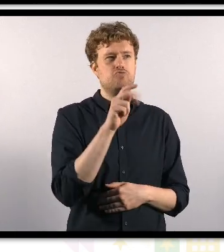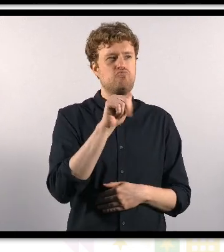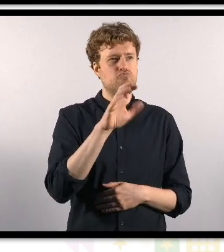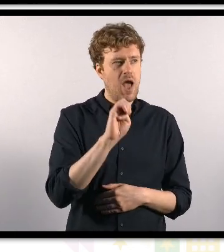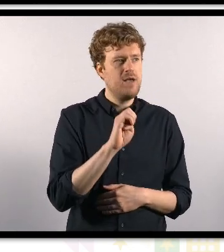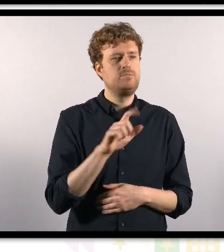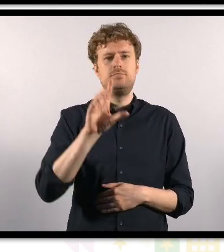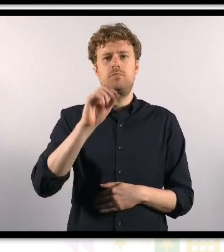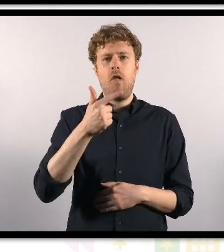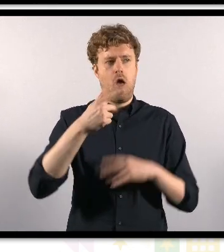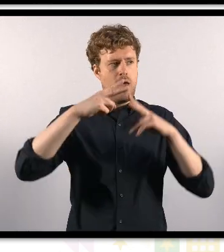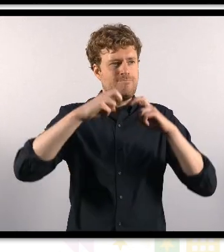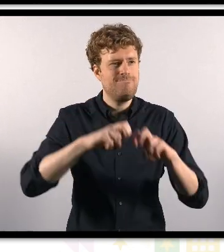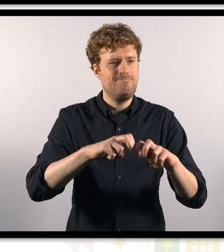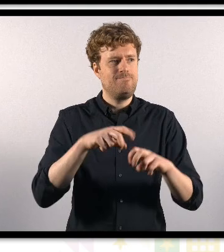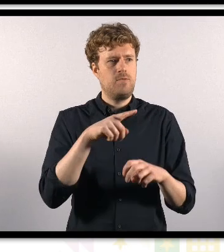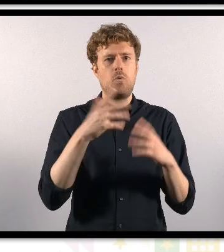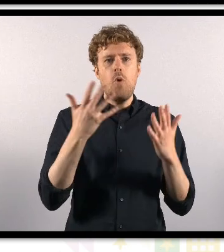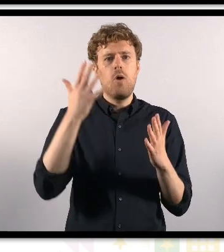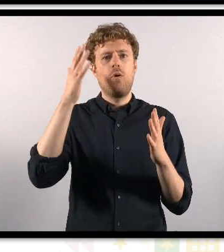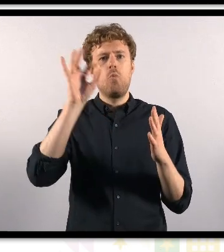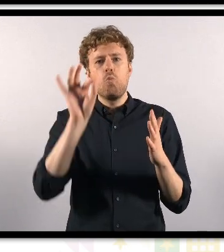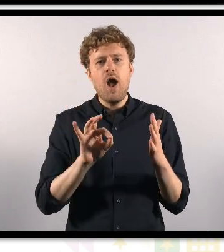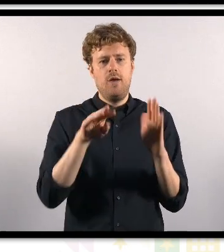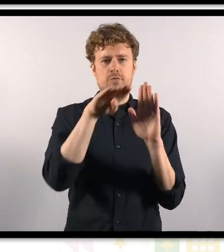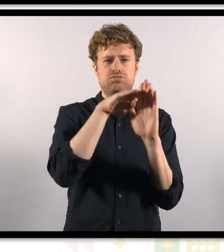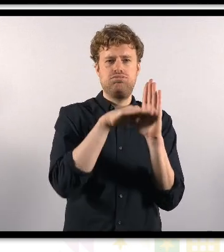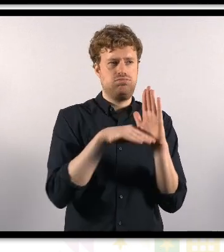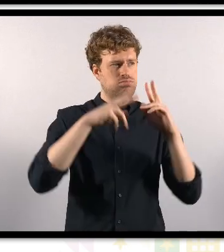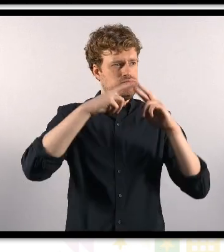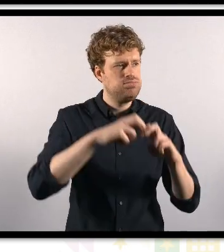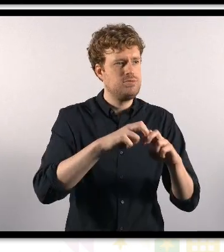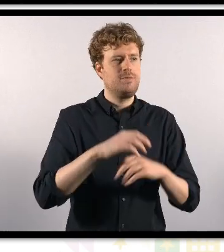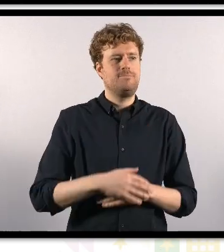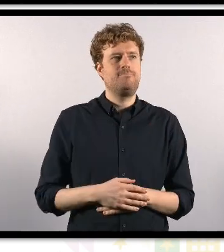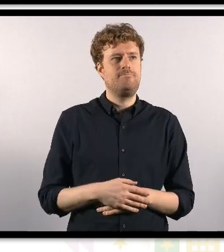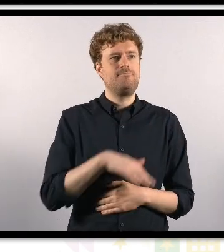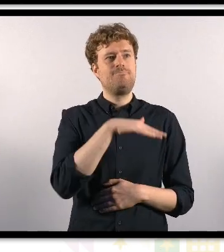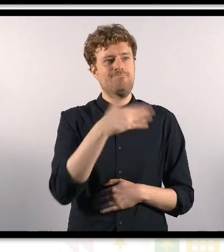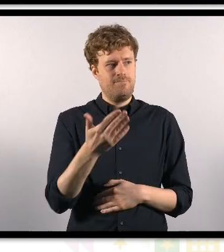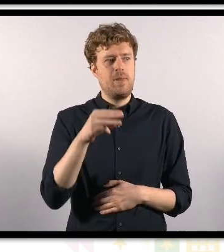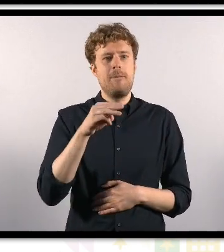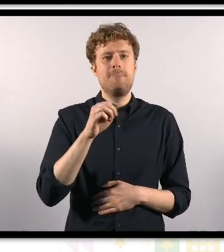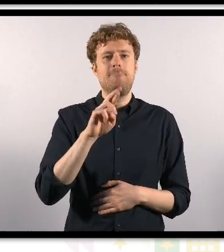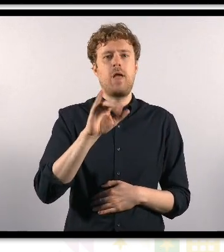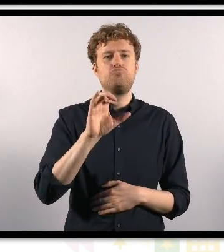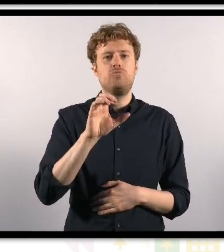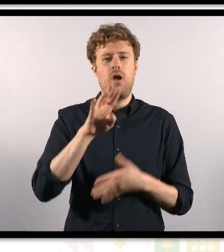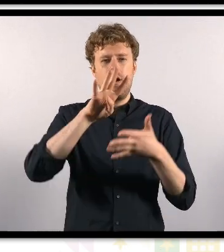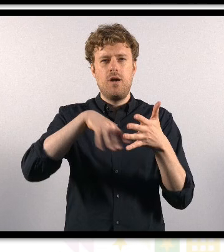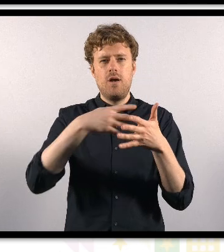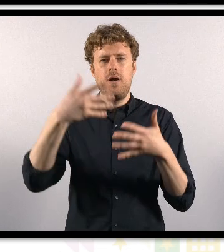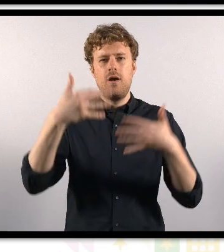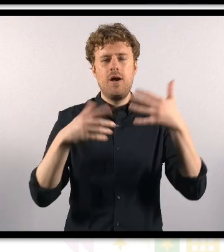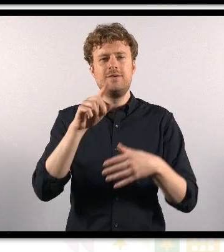or latency patterns that are worth investigating, summarize them. Given a metric explainer, given a bunch of